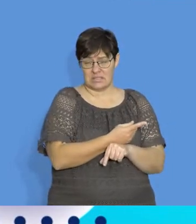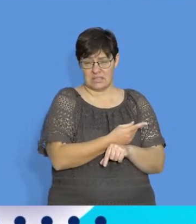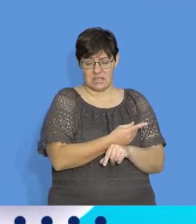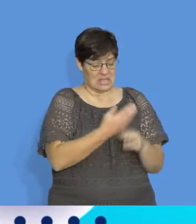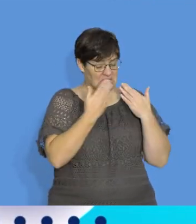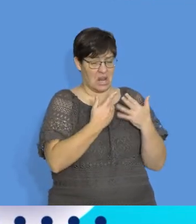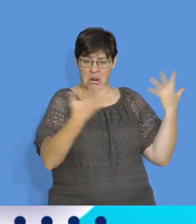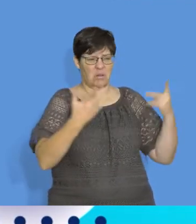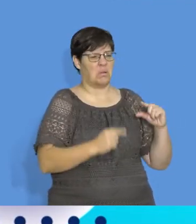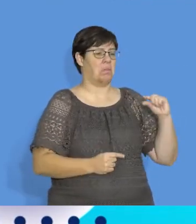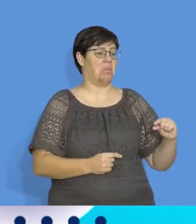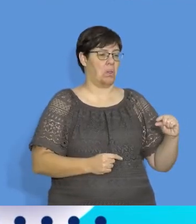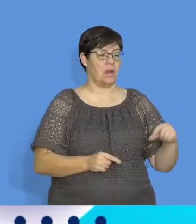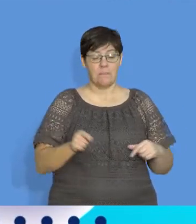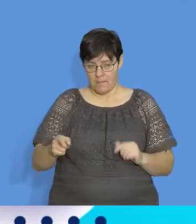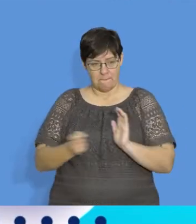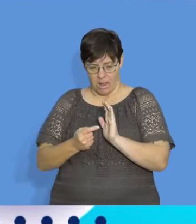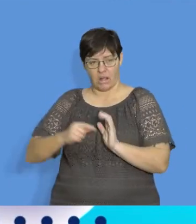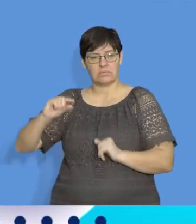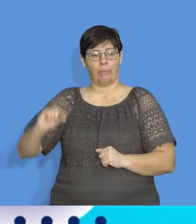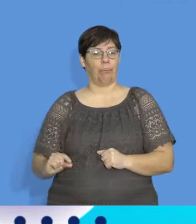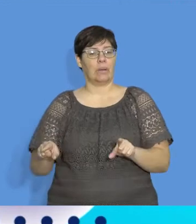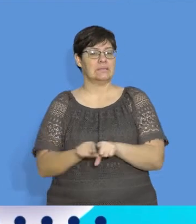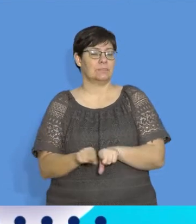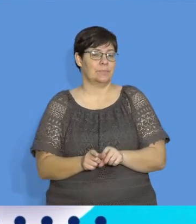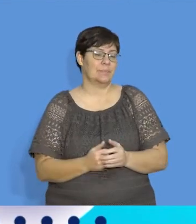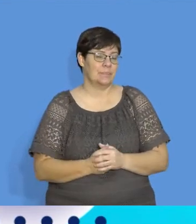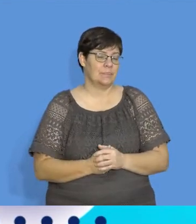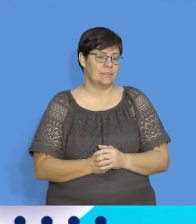maths. My results goes down.